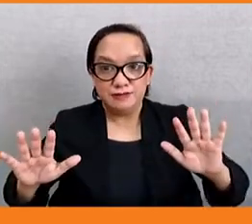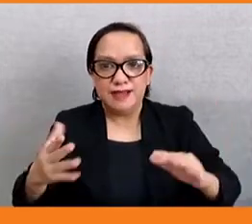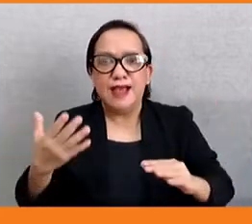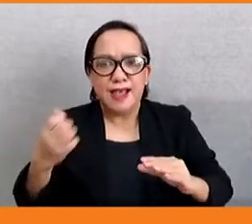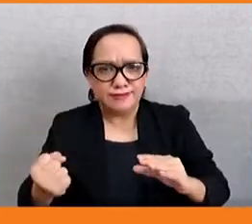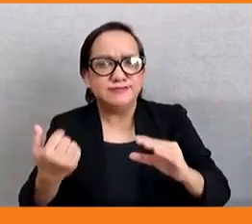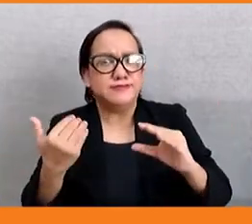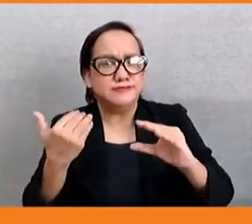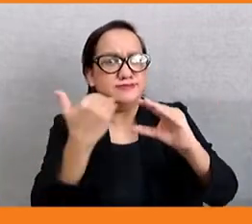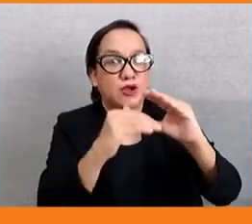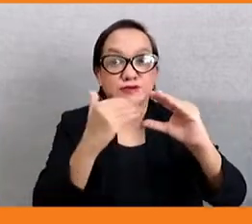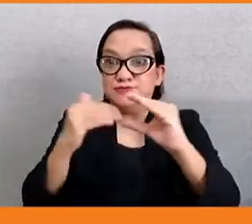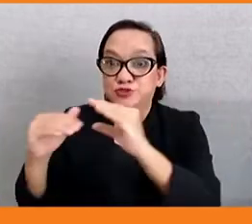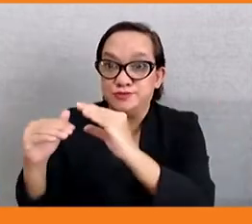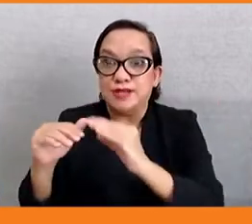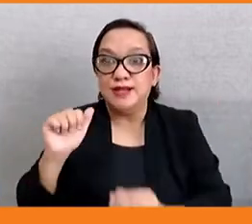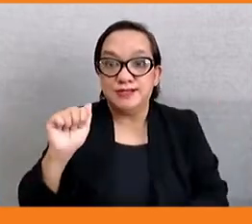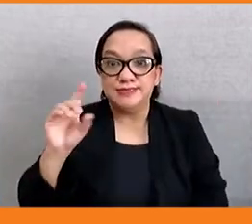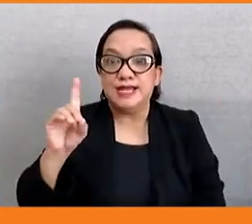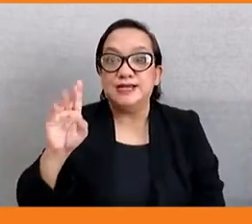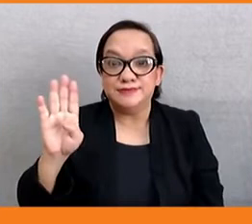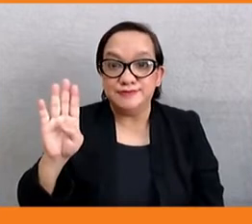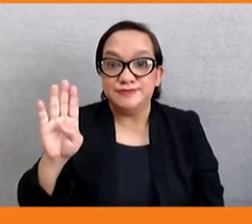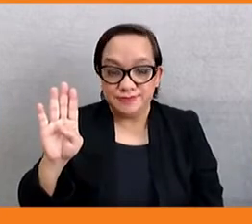civilsociety@adb.org. Again, our email address is